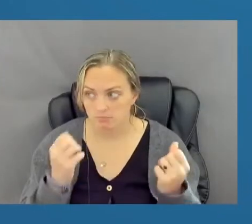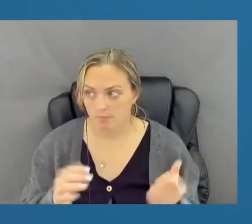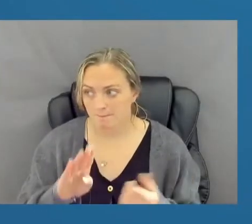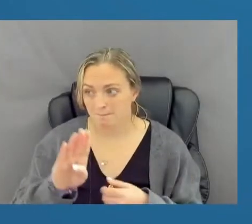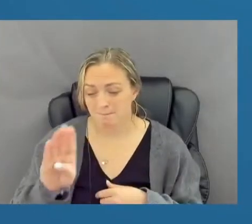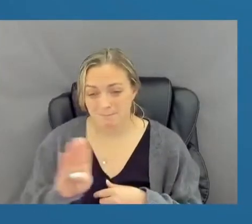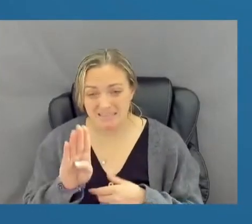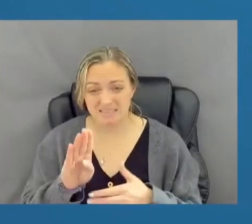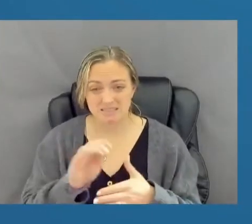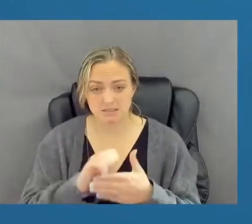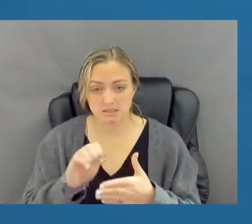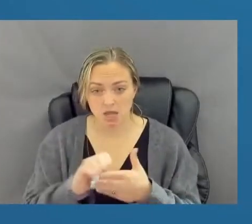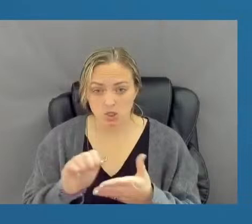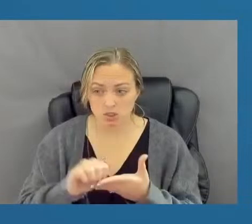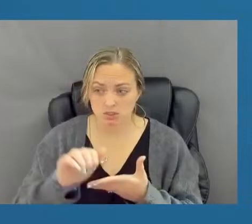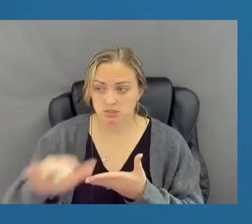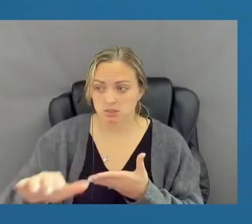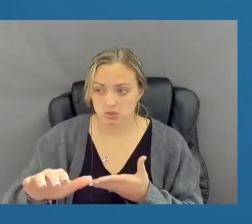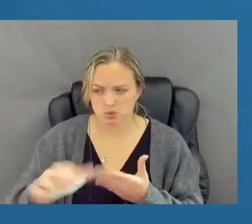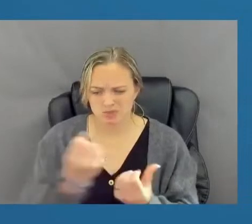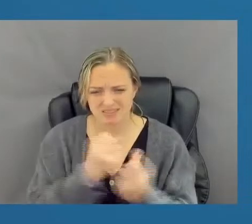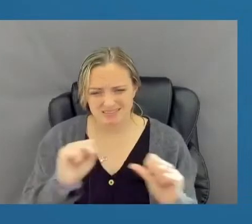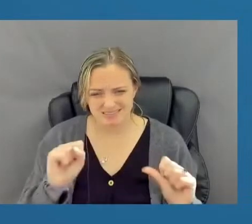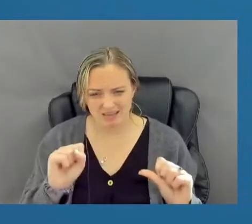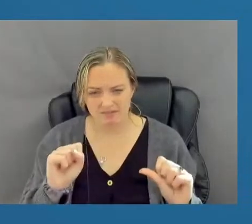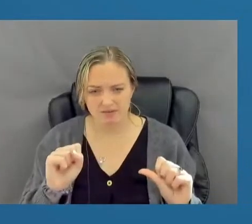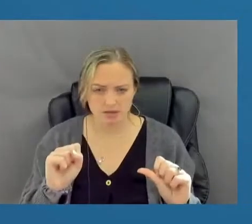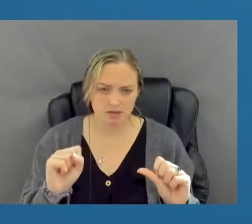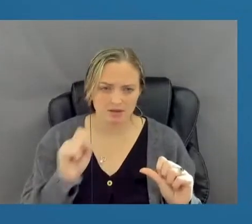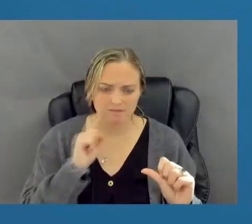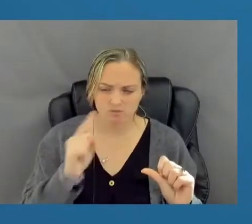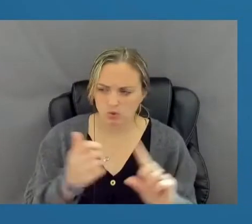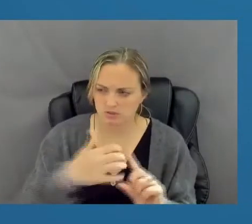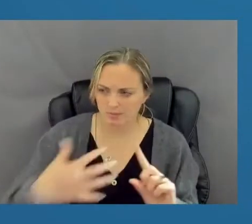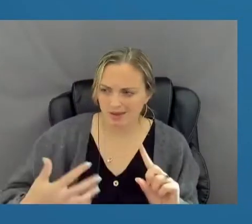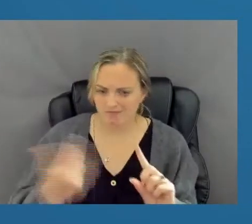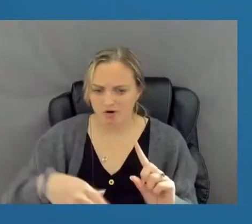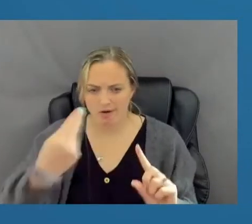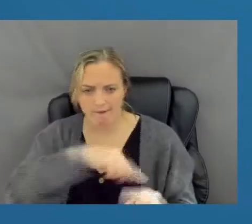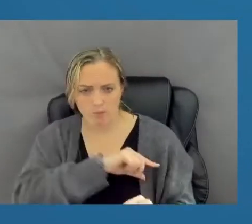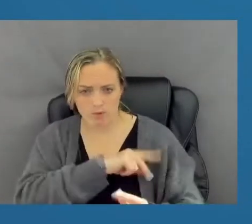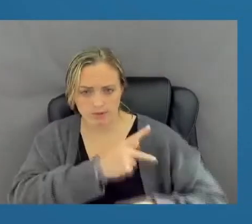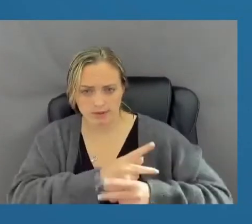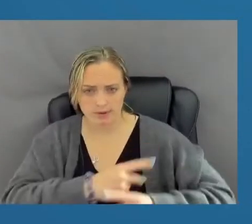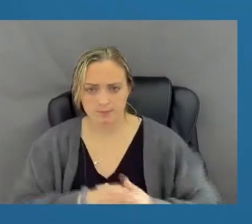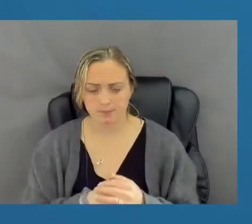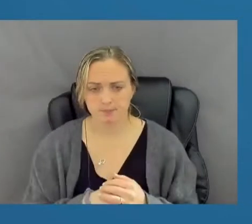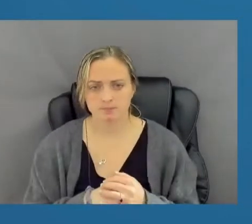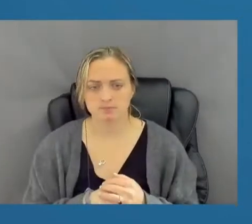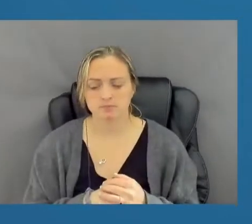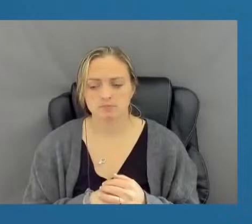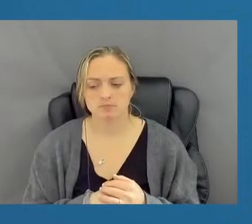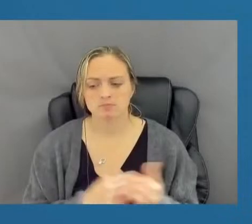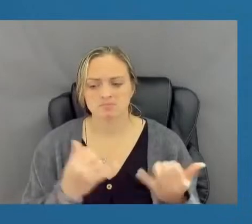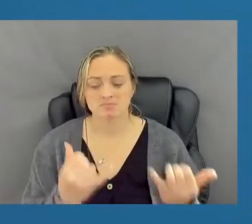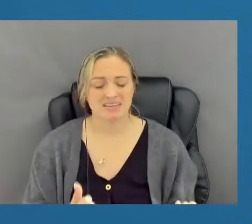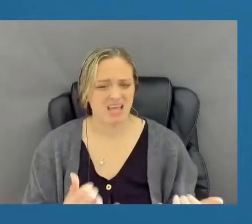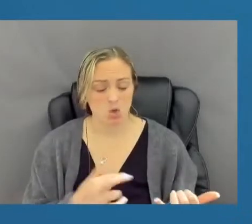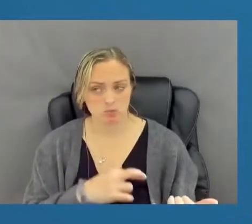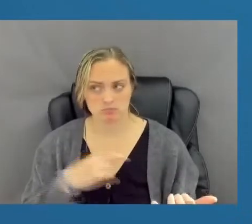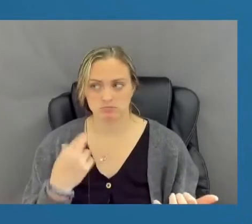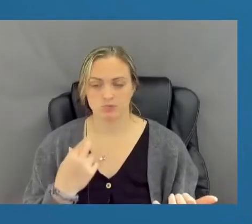net transformation program to expand and make sure we have affordable, high-quality care. But now all that is under